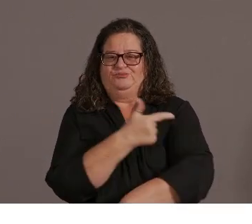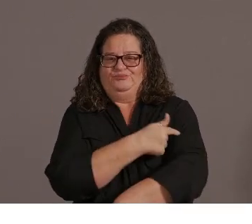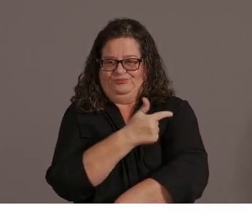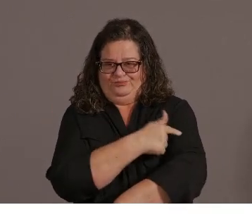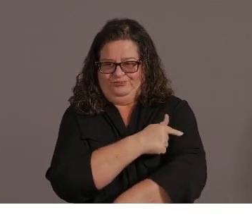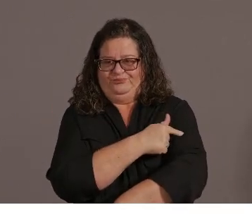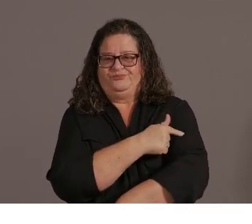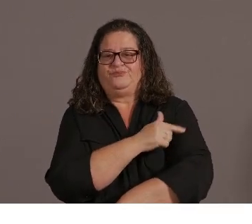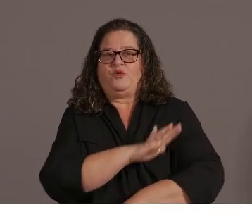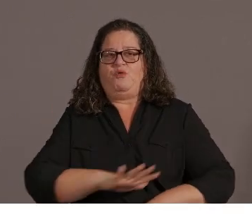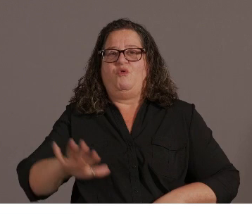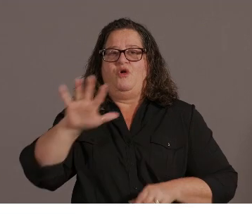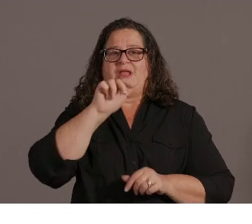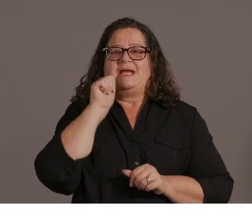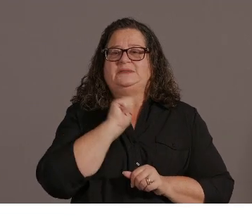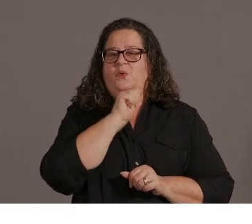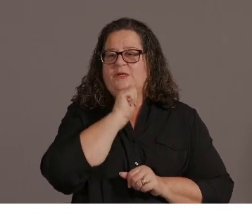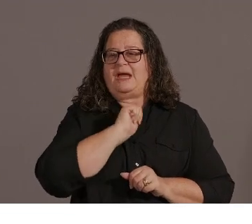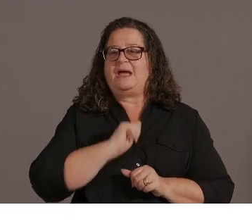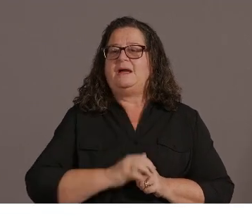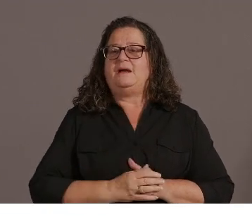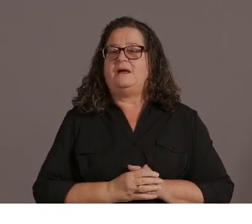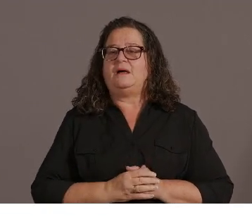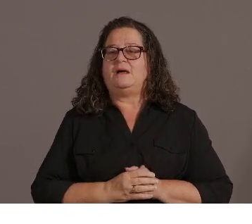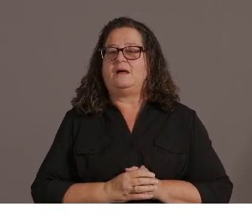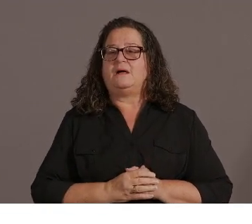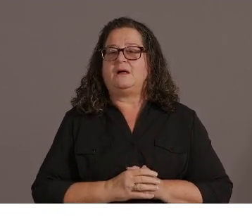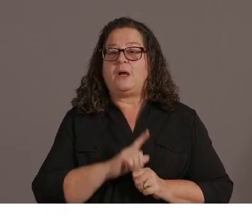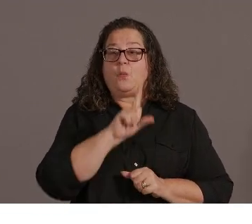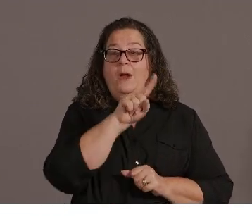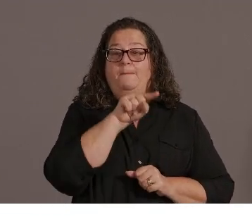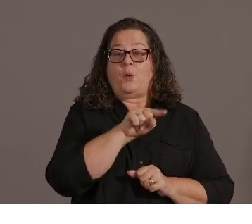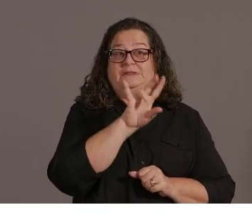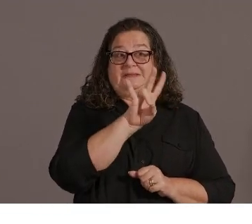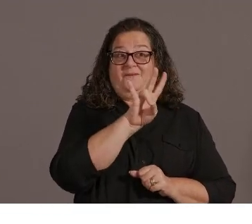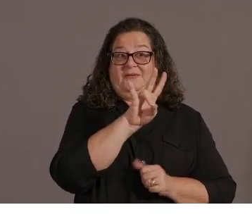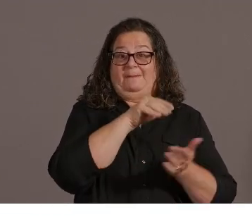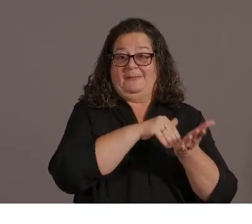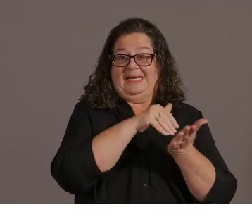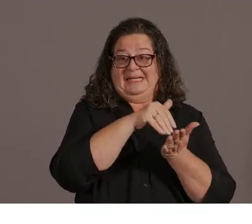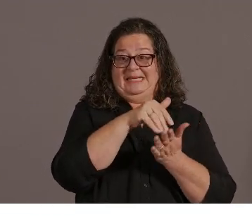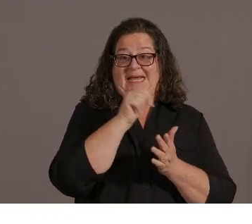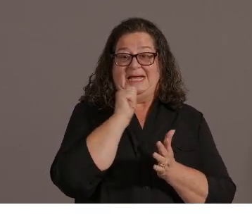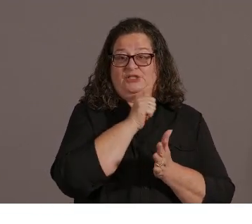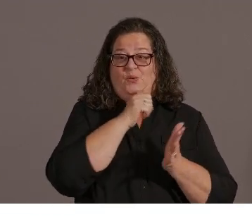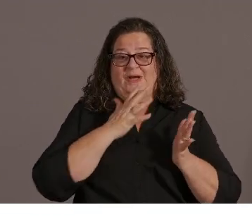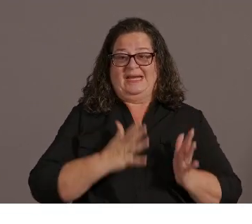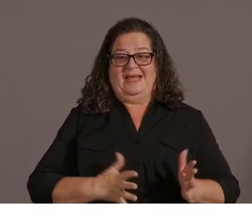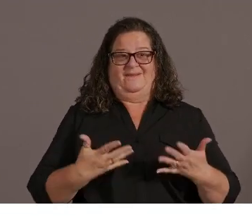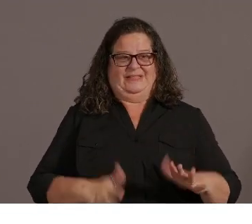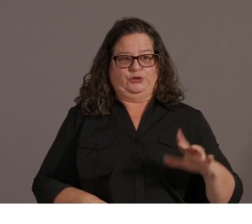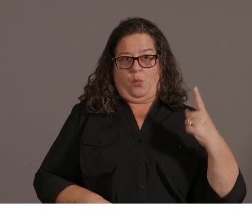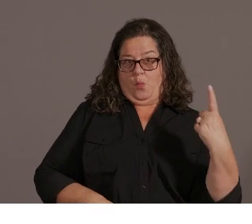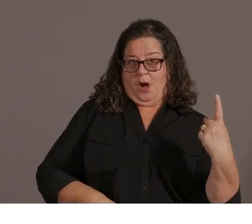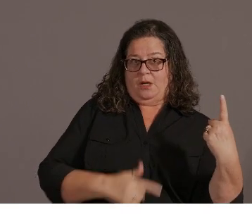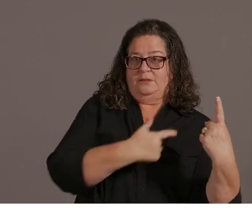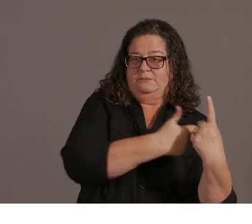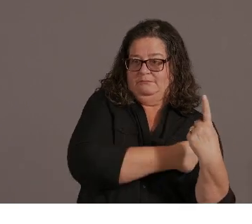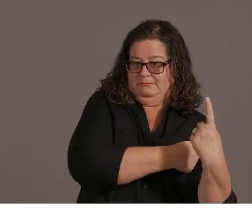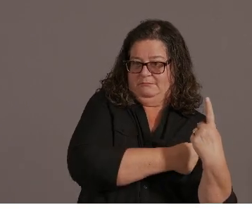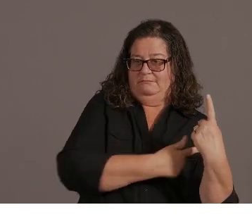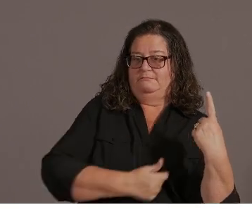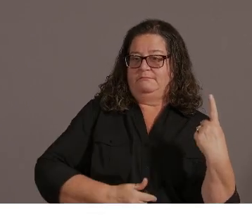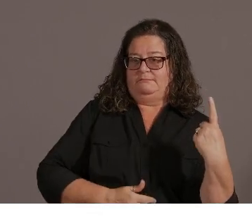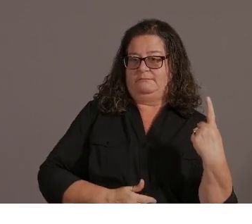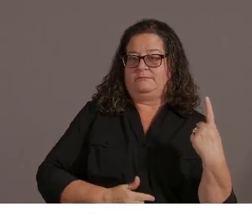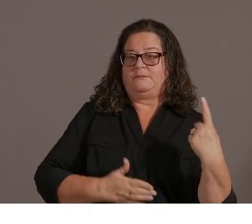Arizona. That includes 1.7 million Arizonans who have received at least one dose, and